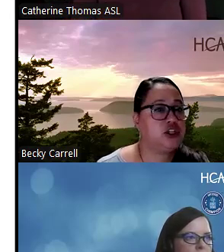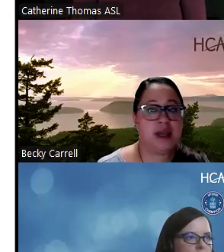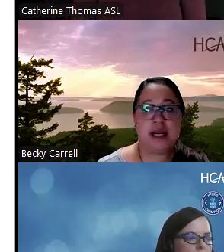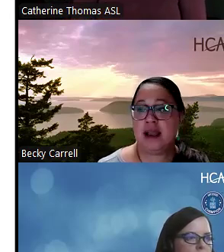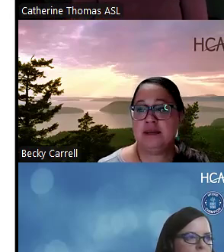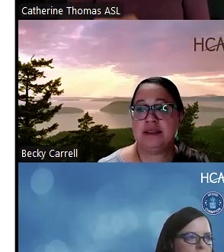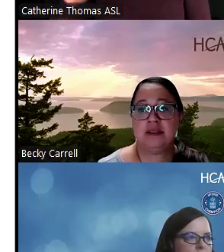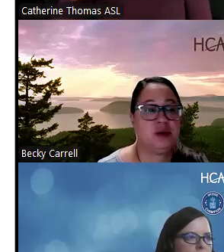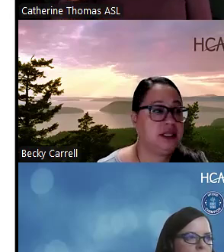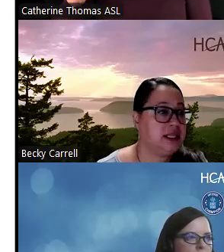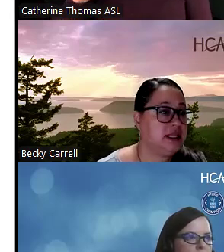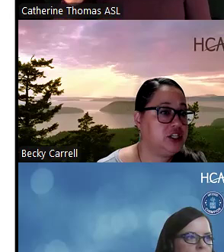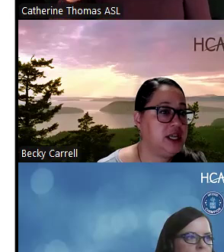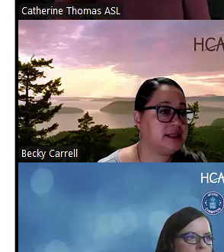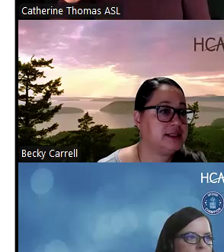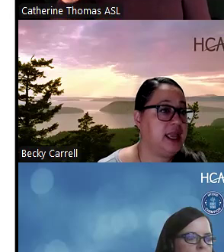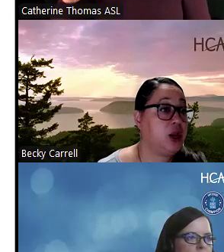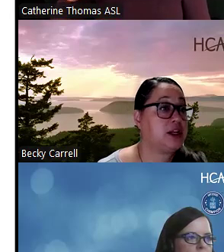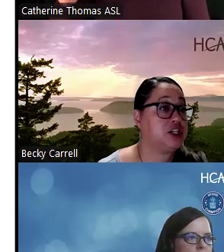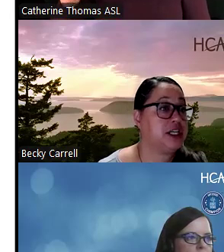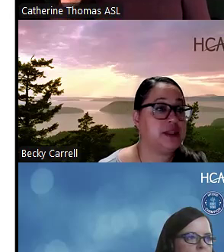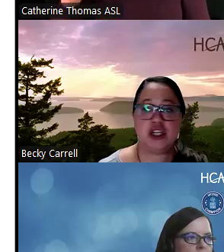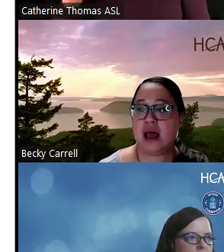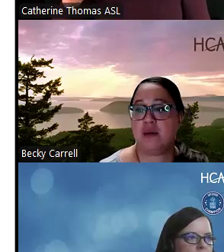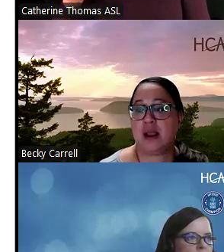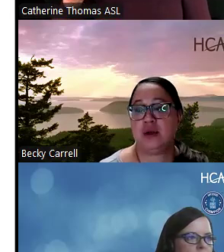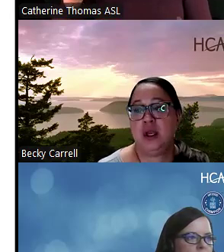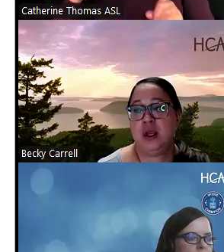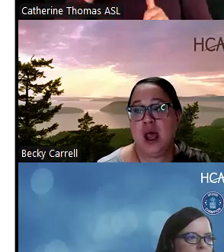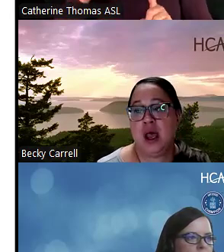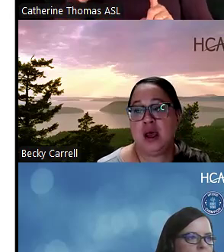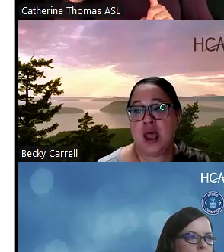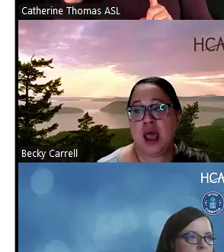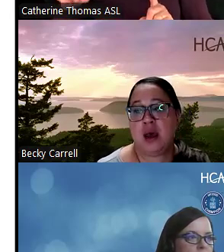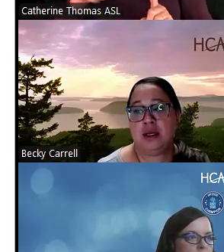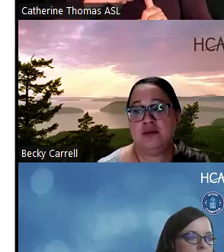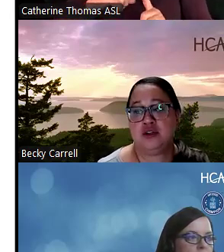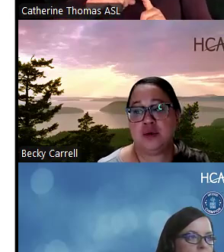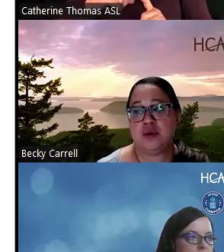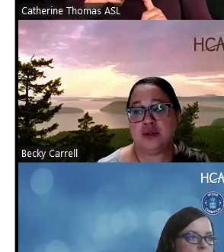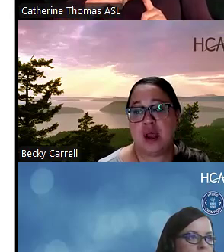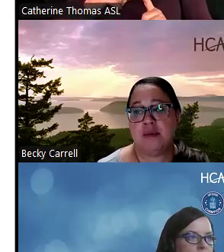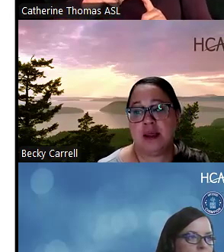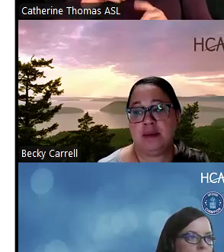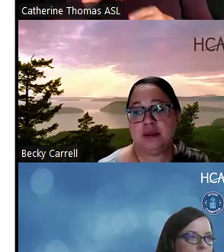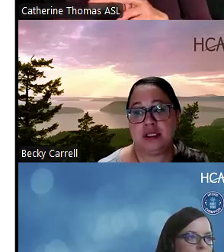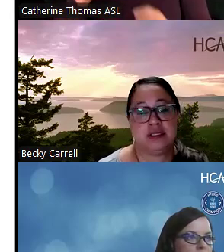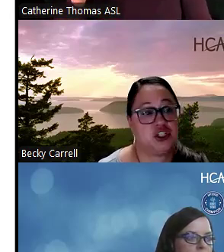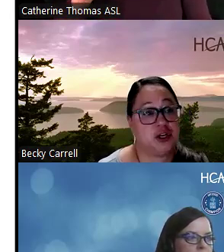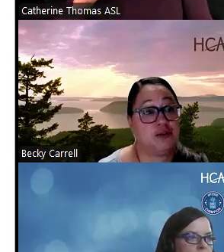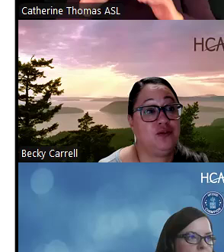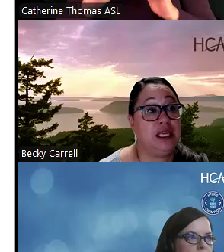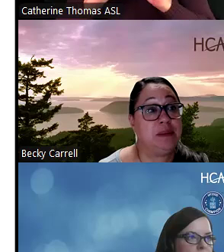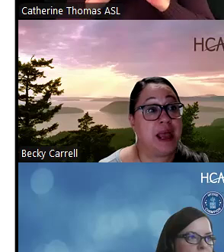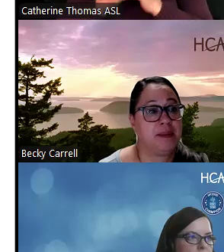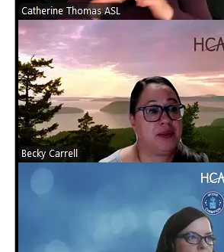Jen and Joanna, I'm noting that Michi has a question in the chat around how individuals might be able to